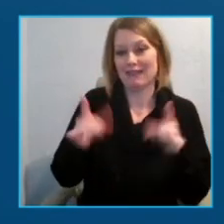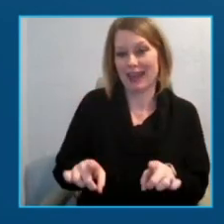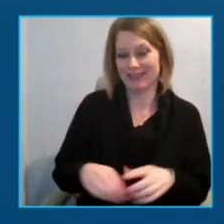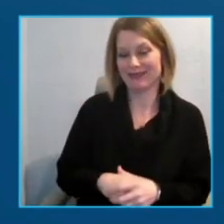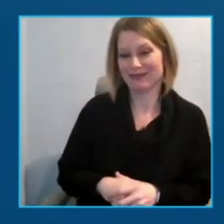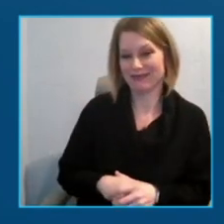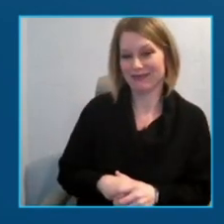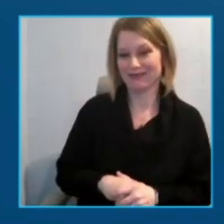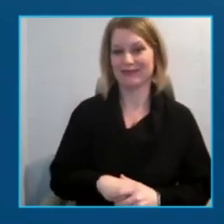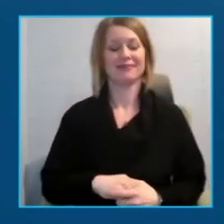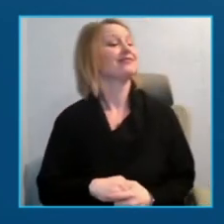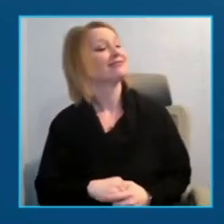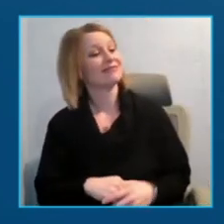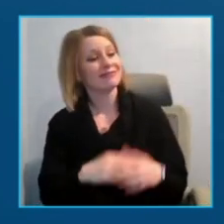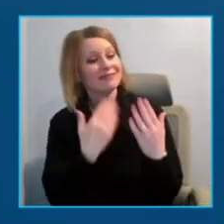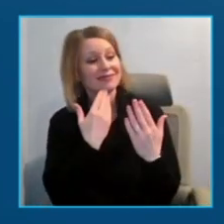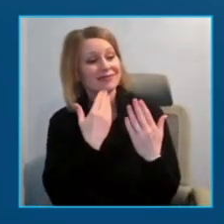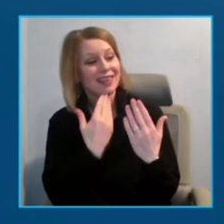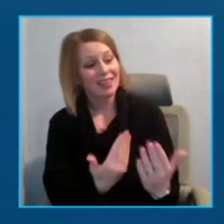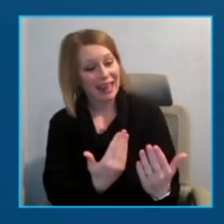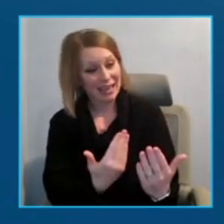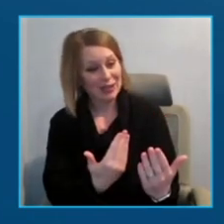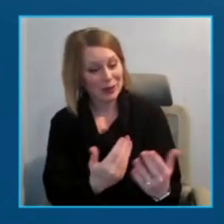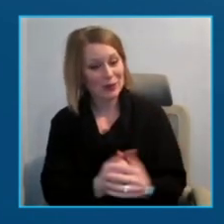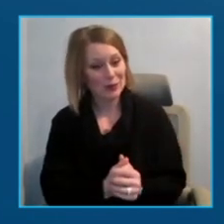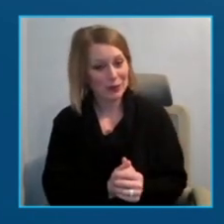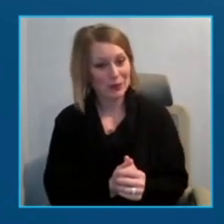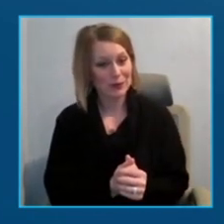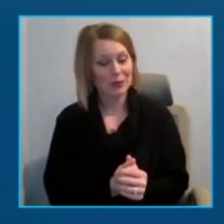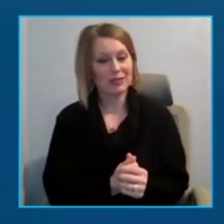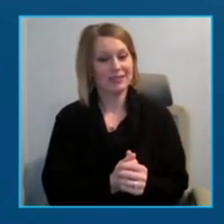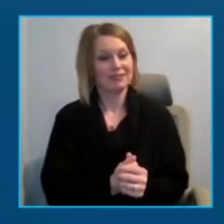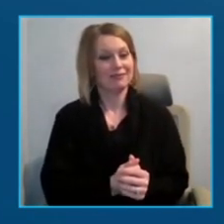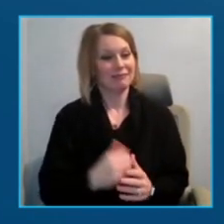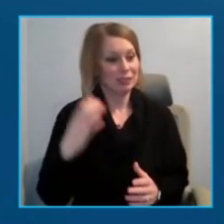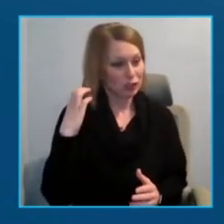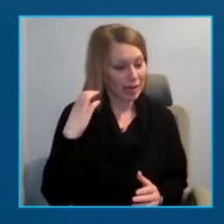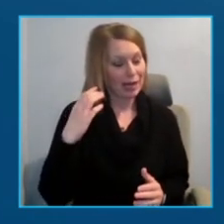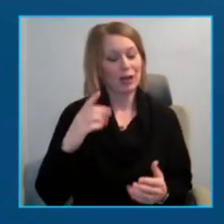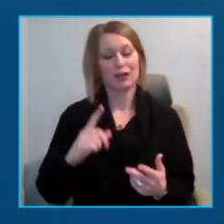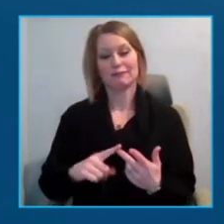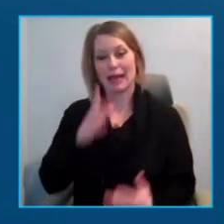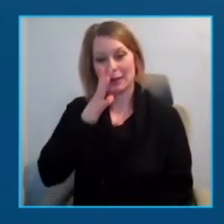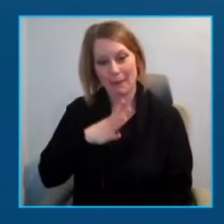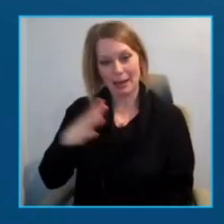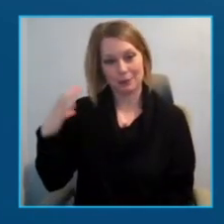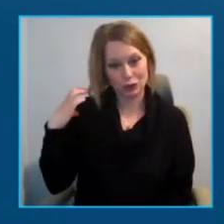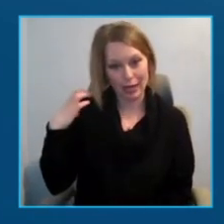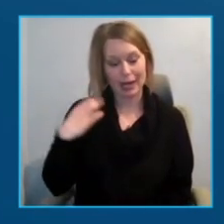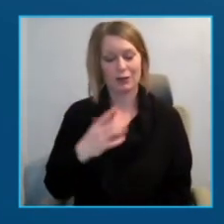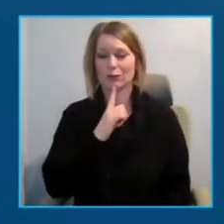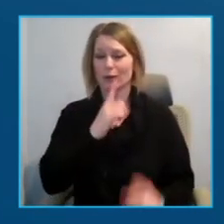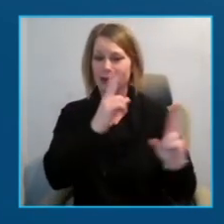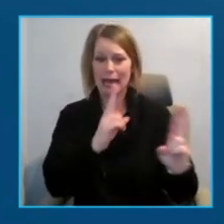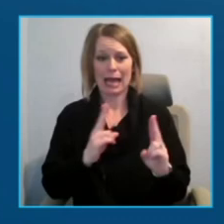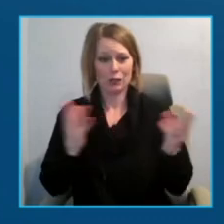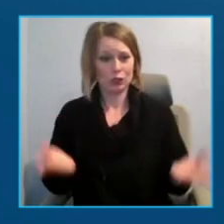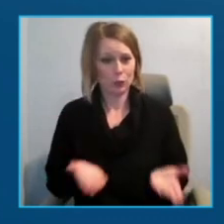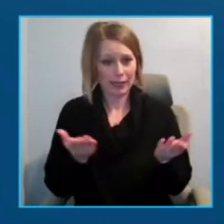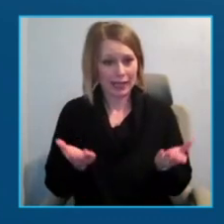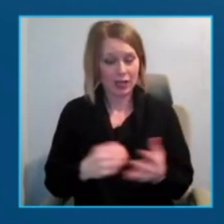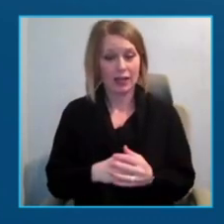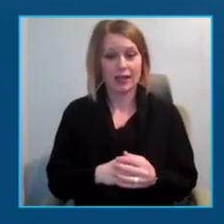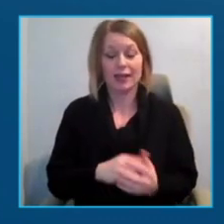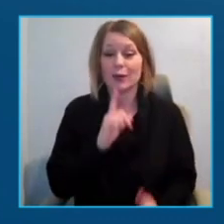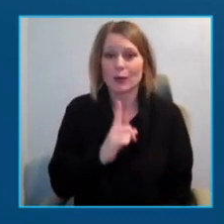Well, thank you, Mr. Chair and Madam Chair. It's an honor to be with you. I was actually just in